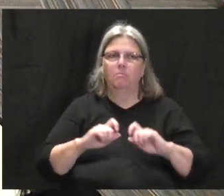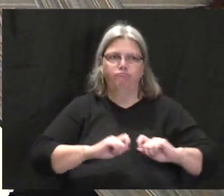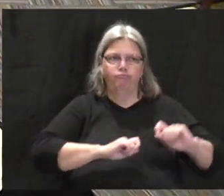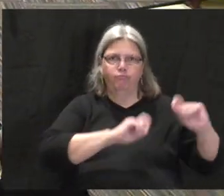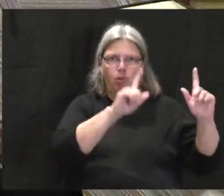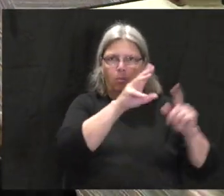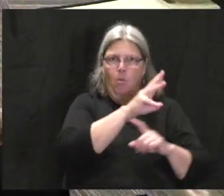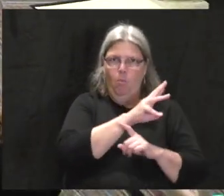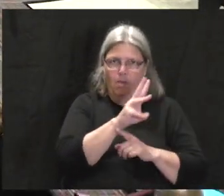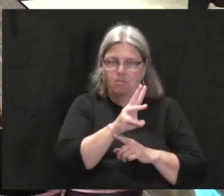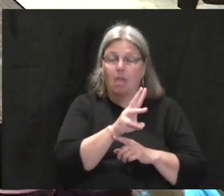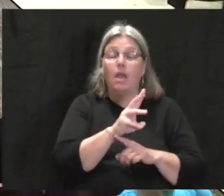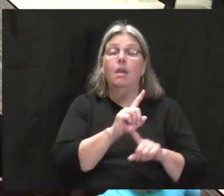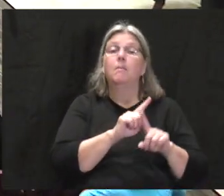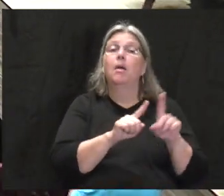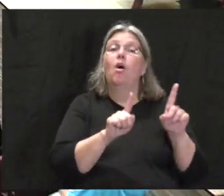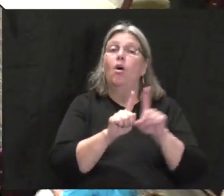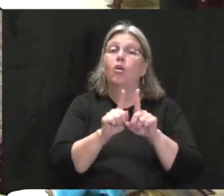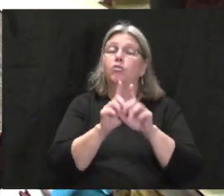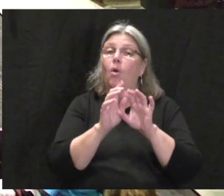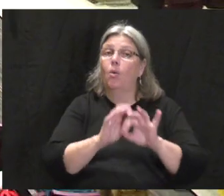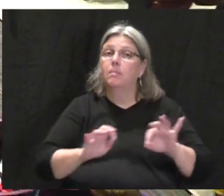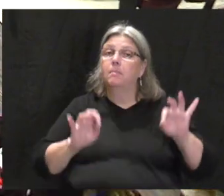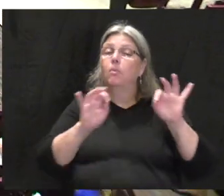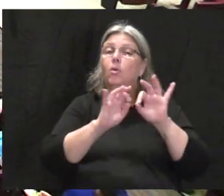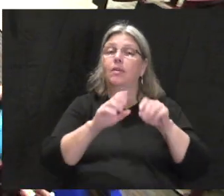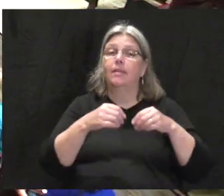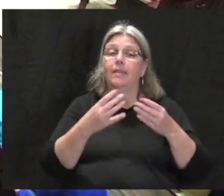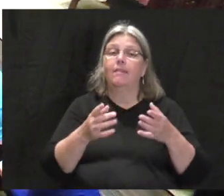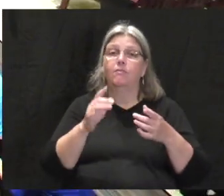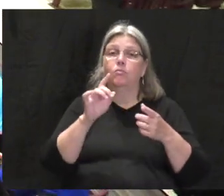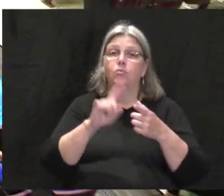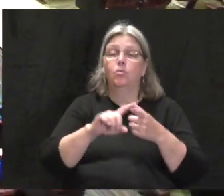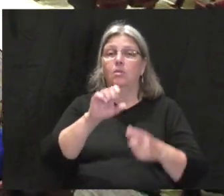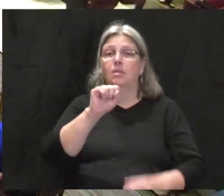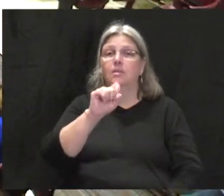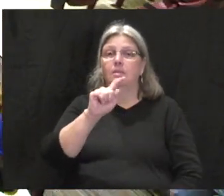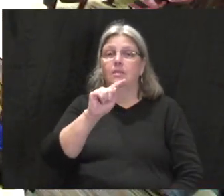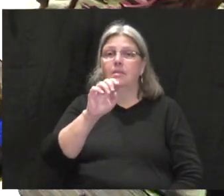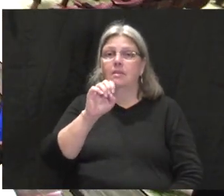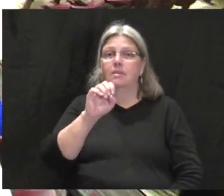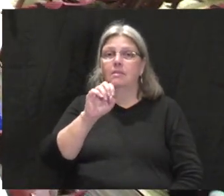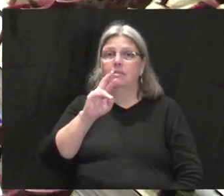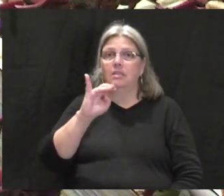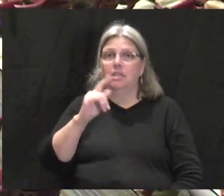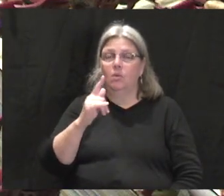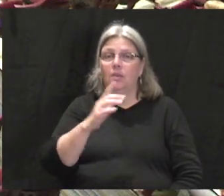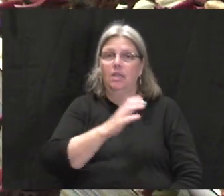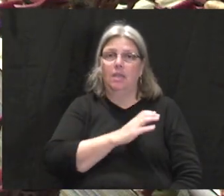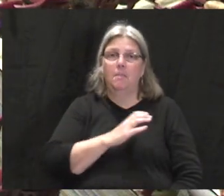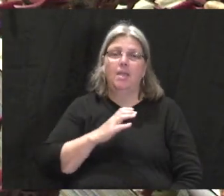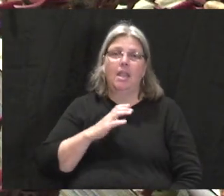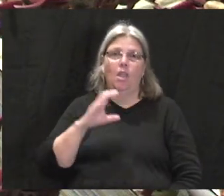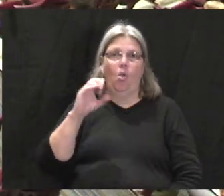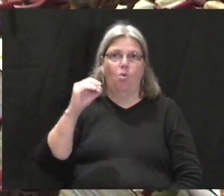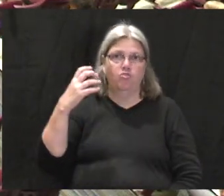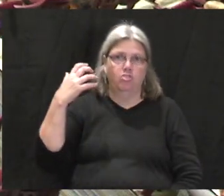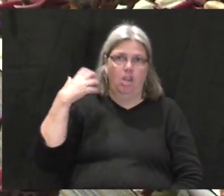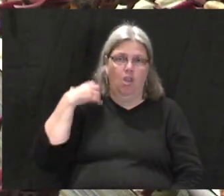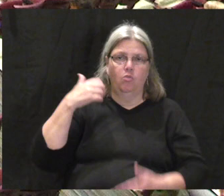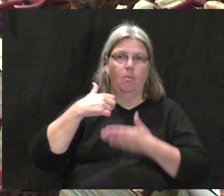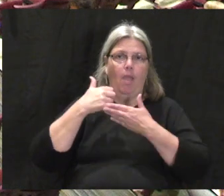their continued work. They're not quite halfway through their 5 years, so this was really important for them to begin to get a